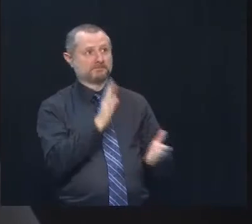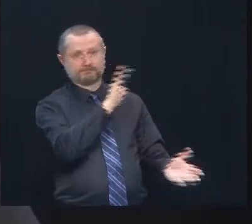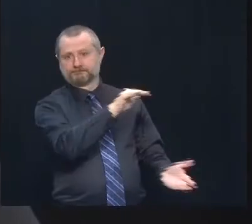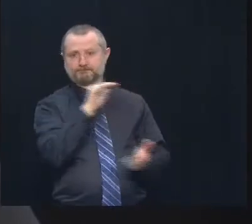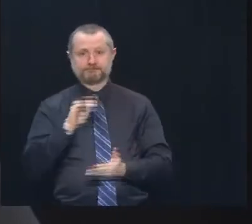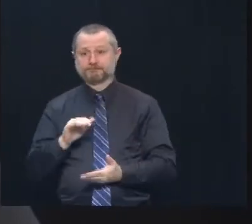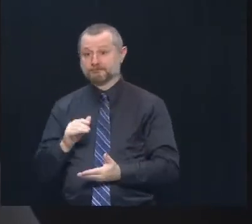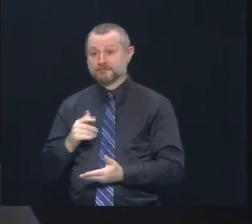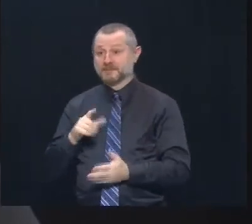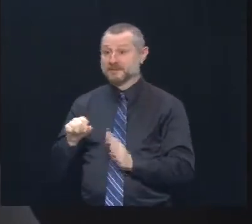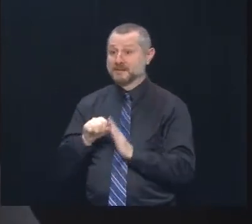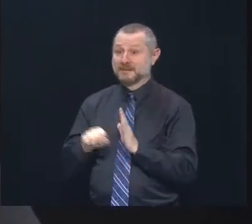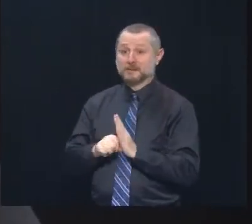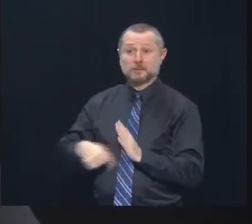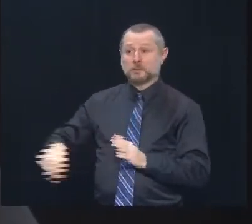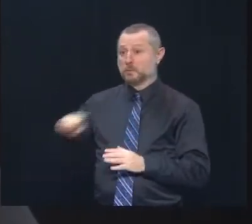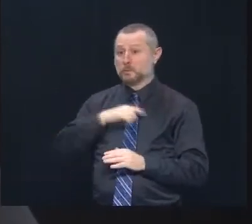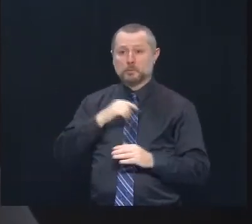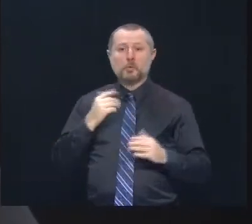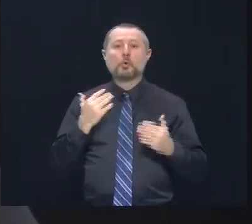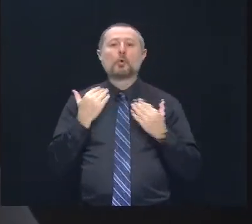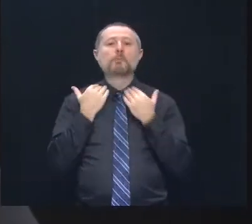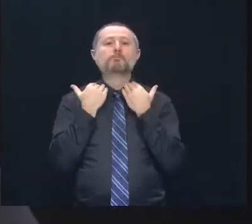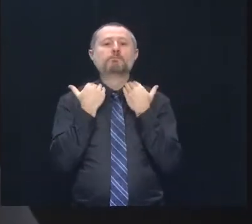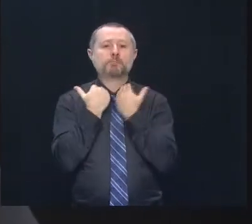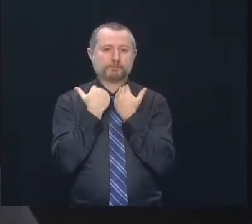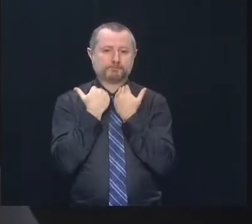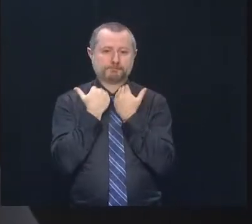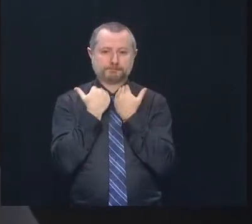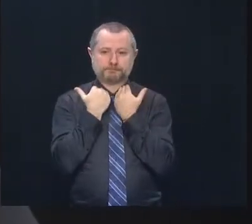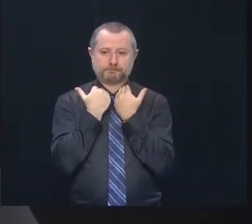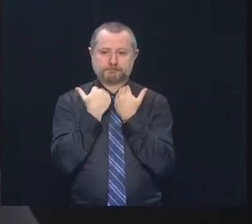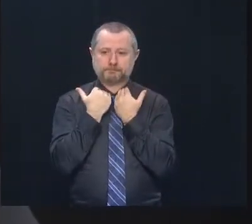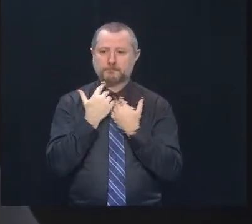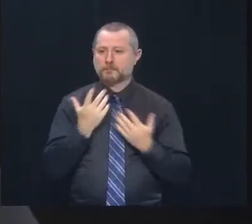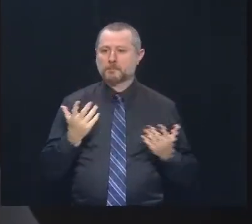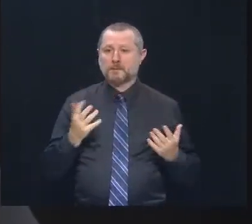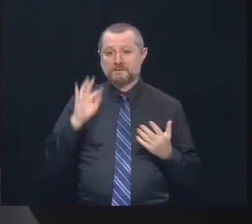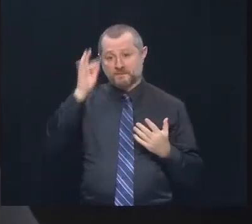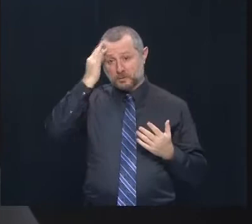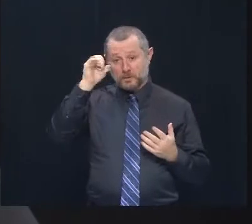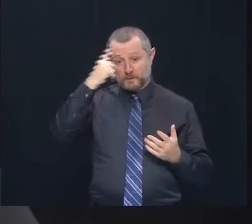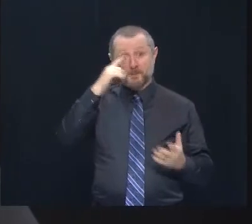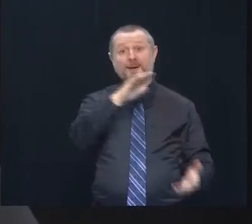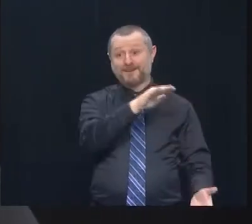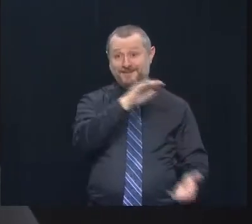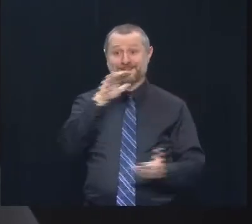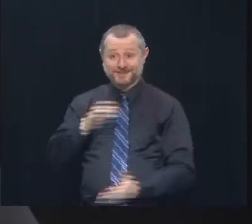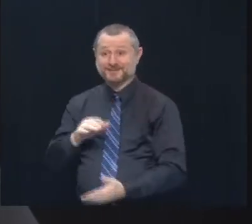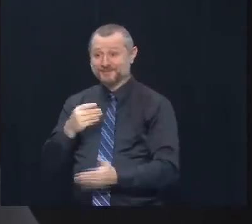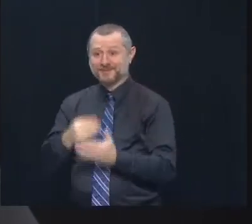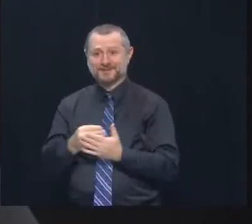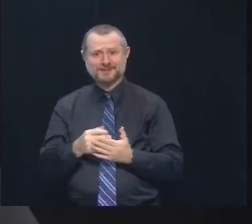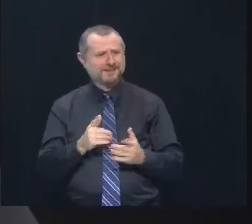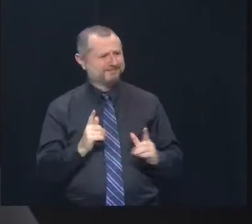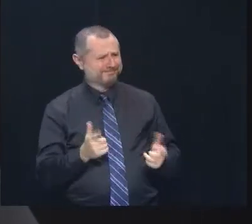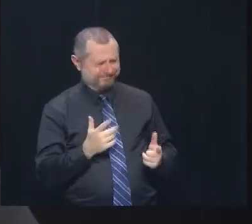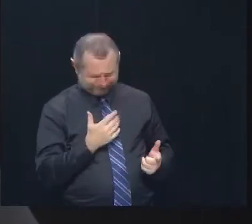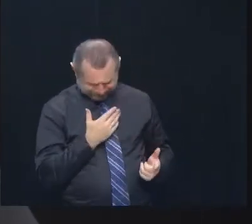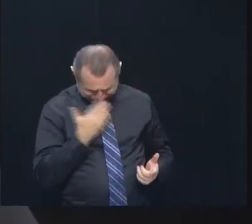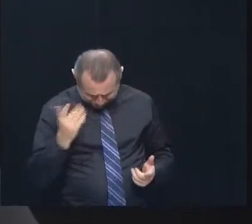use a technical term. Washington never approved the state and local funding. They estimate that the cost